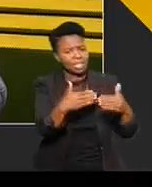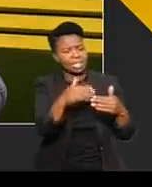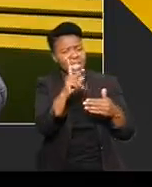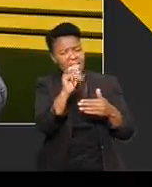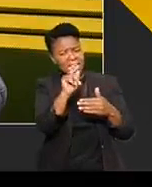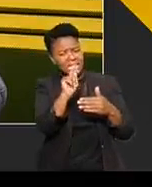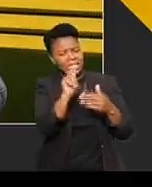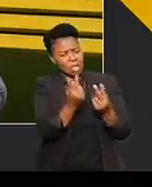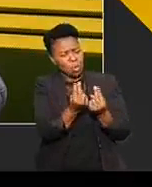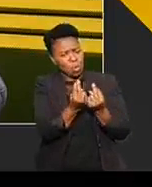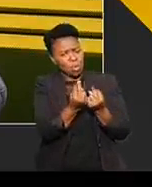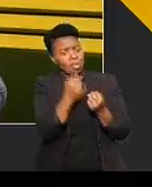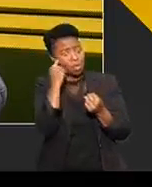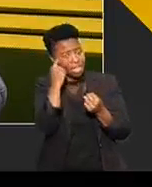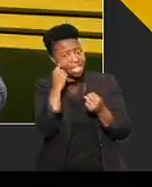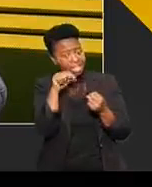and